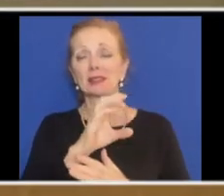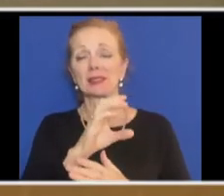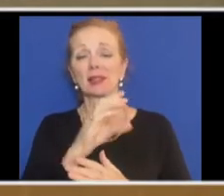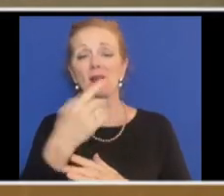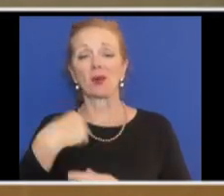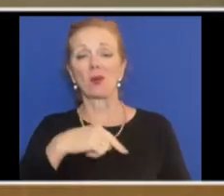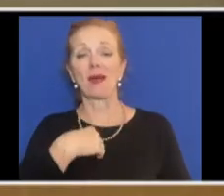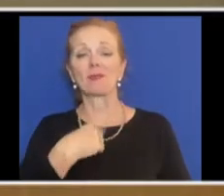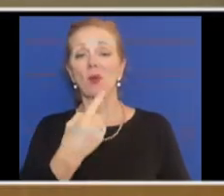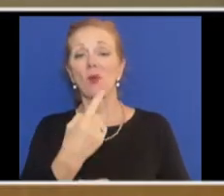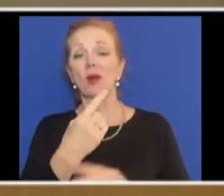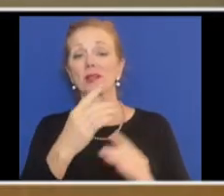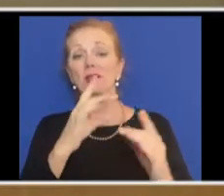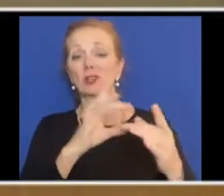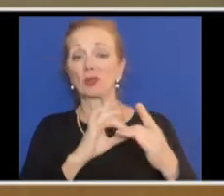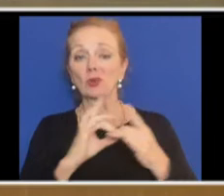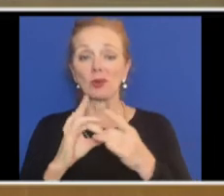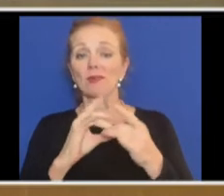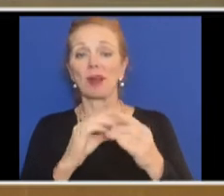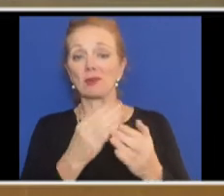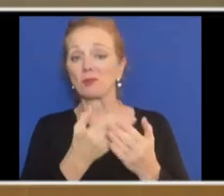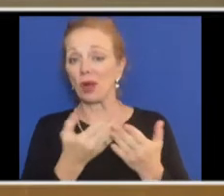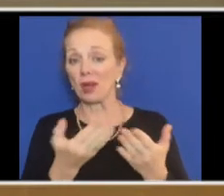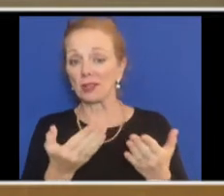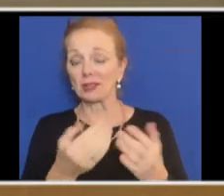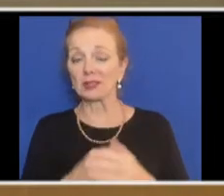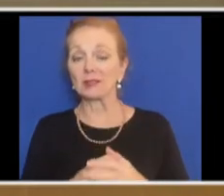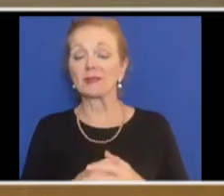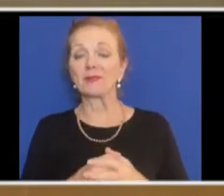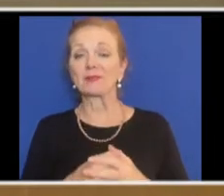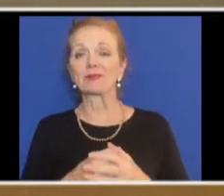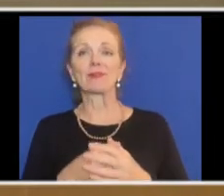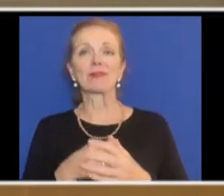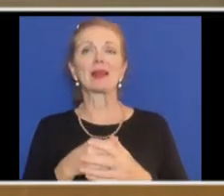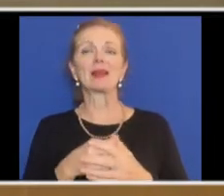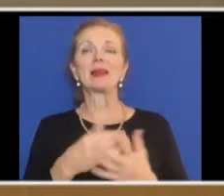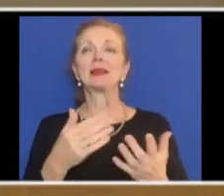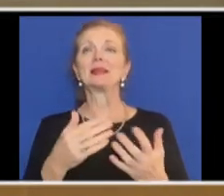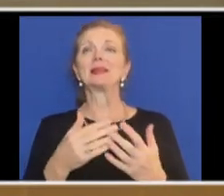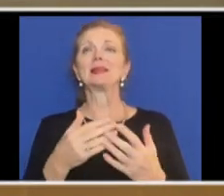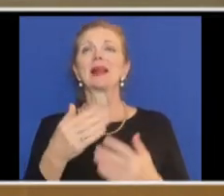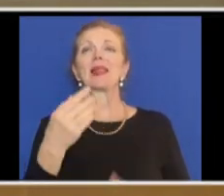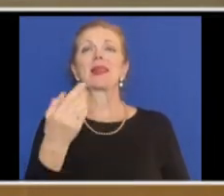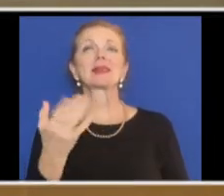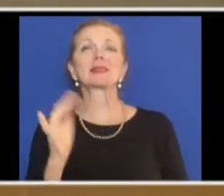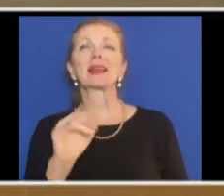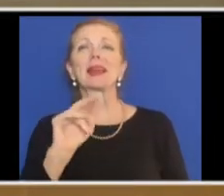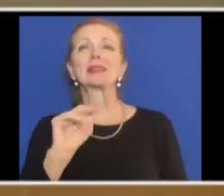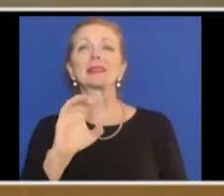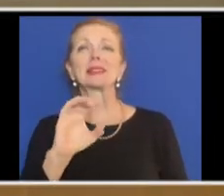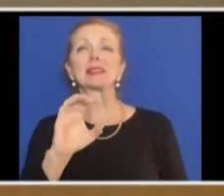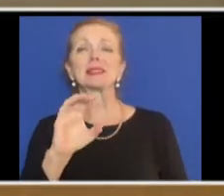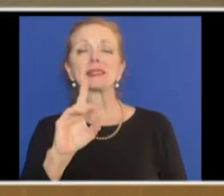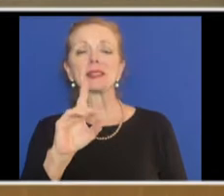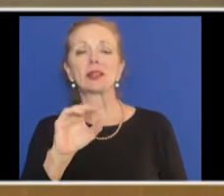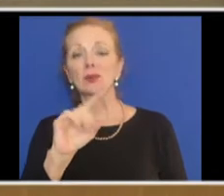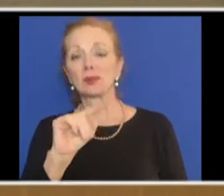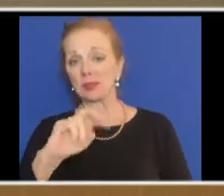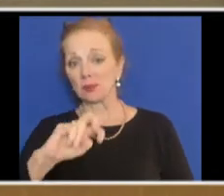have one unified product and that things like ncdot problems are already